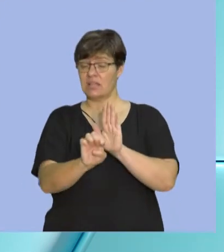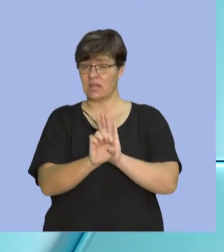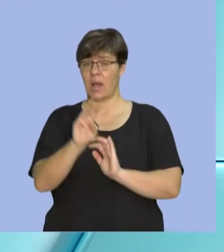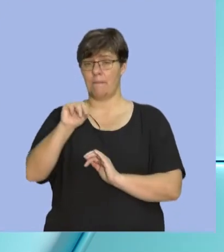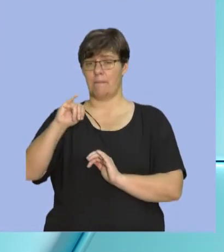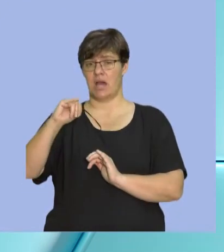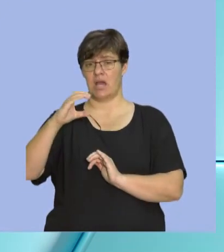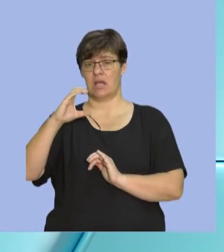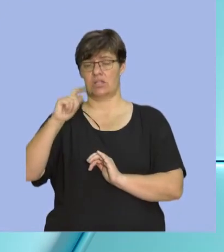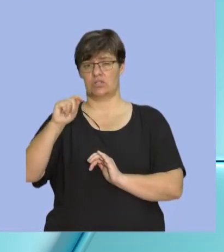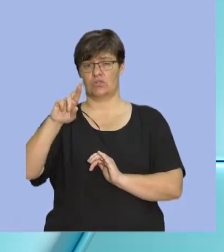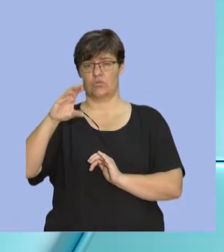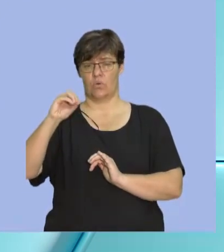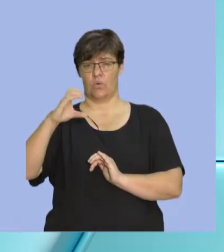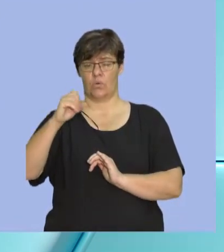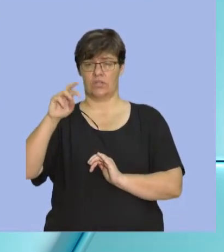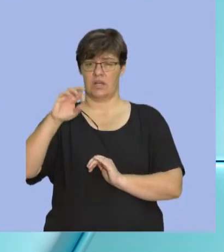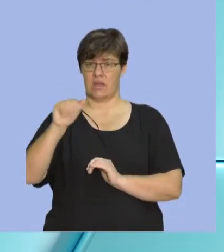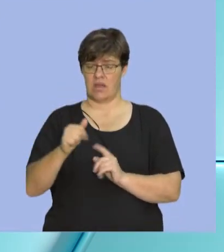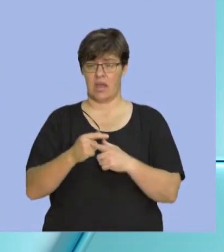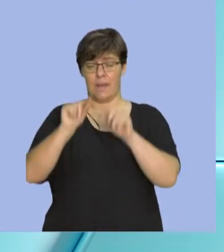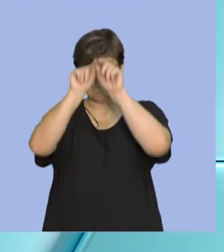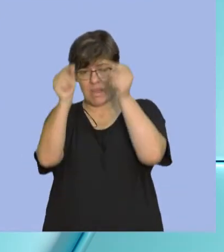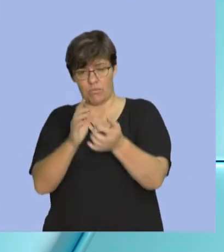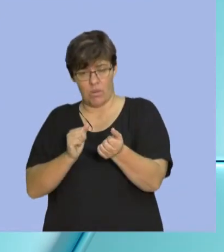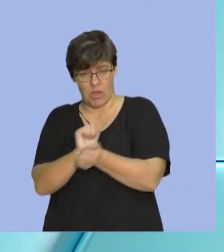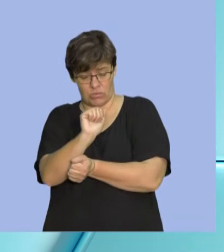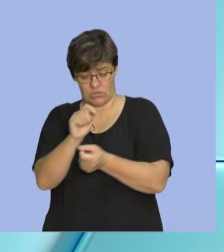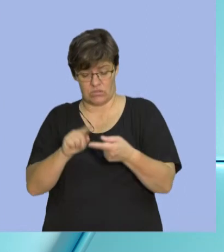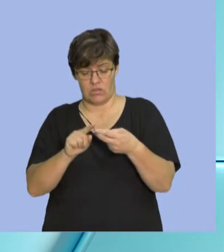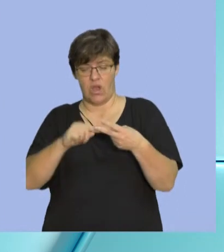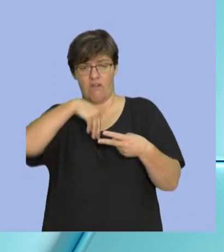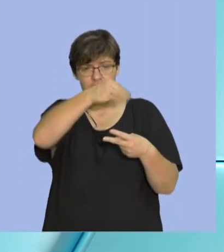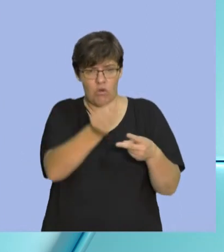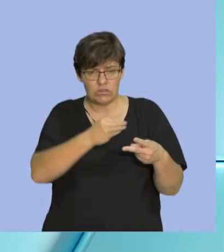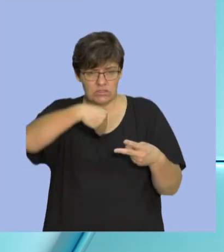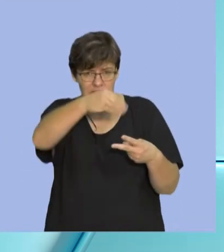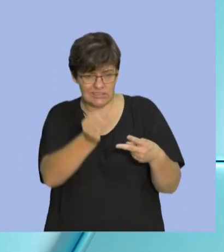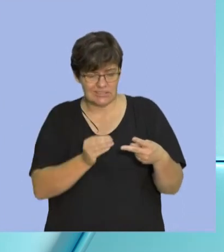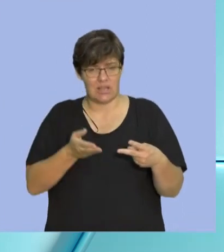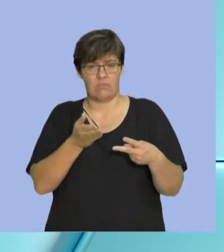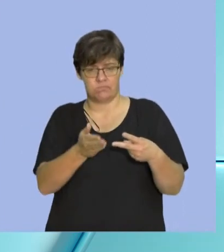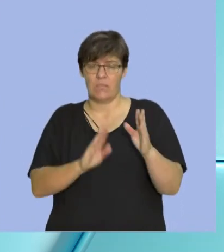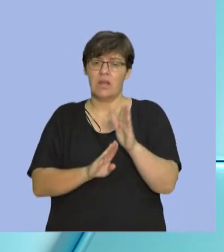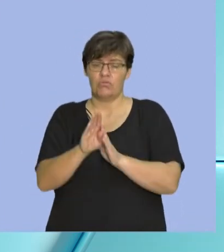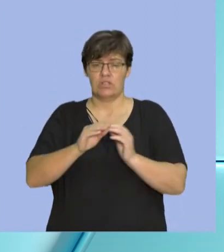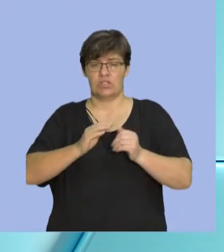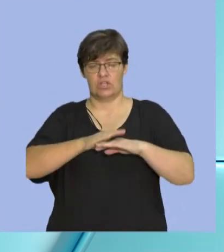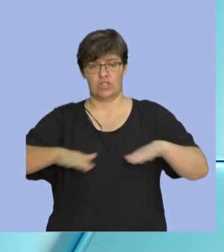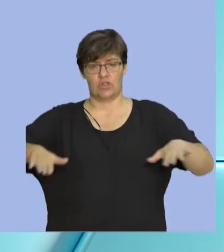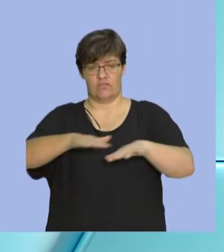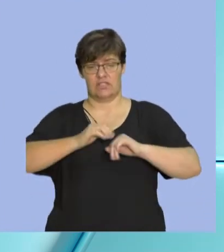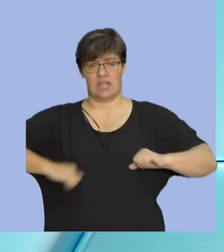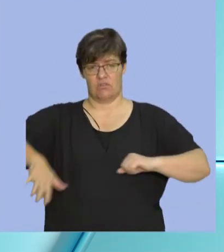know that it is membrane bound. It's got these folds called the cristae, which increase the surface area for greater